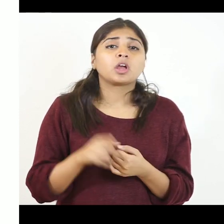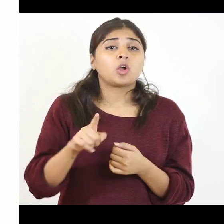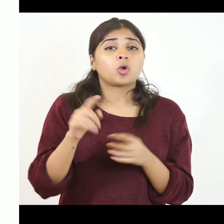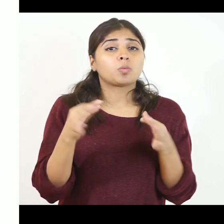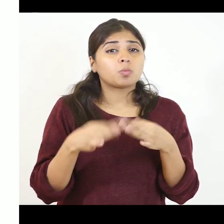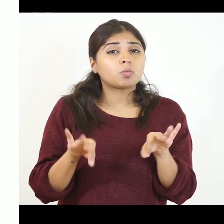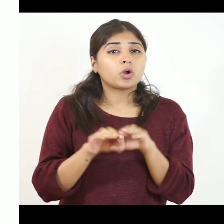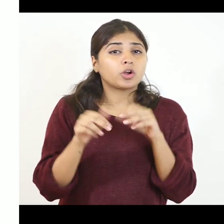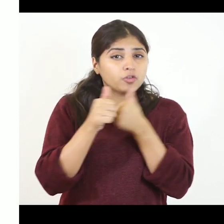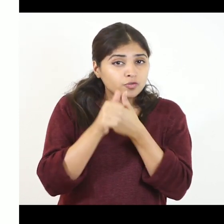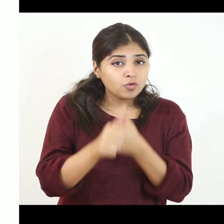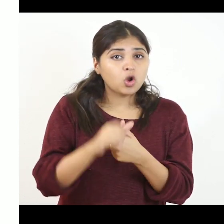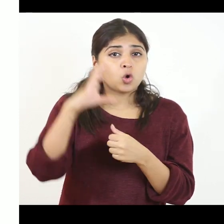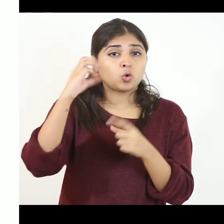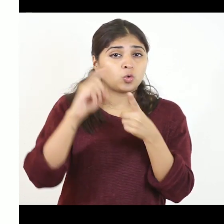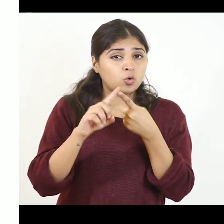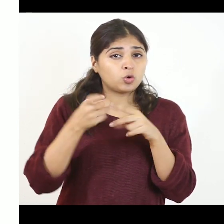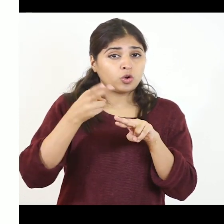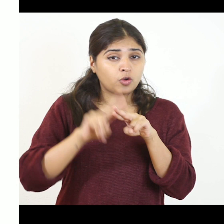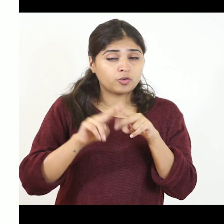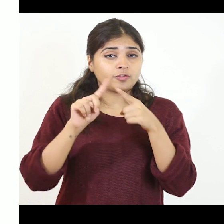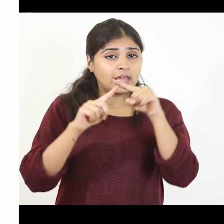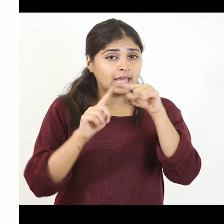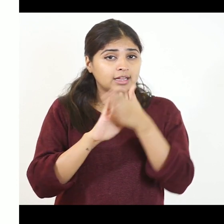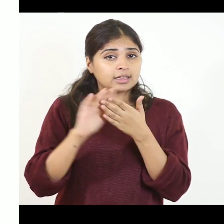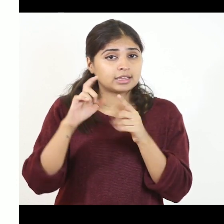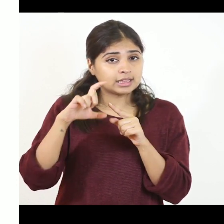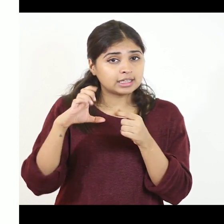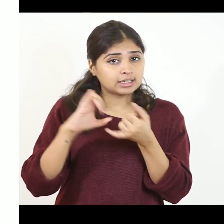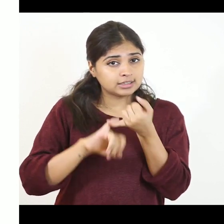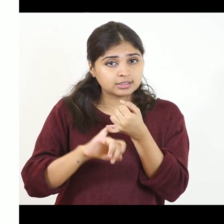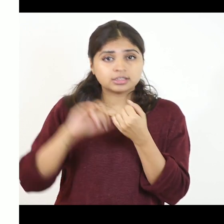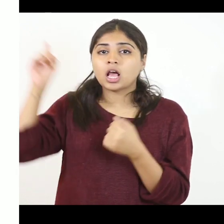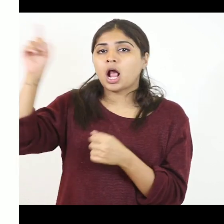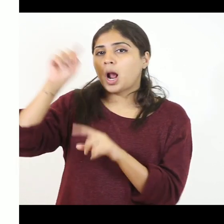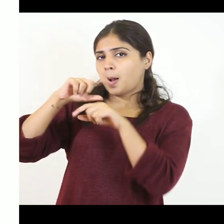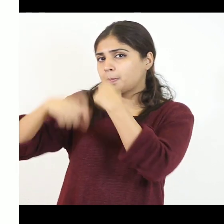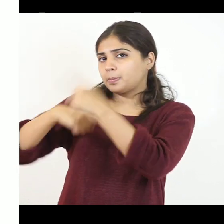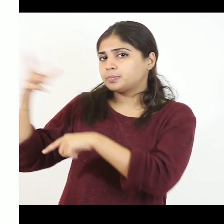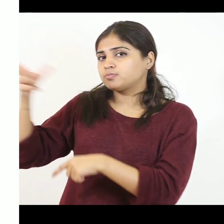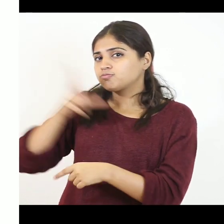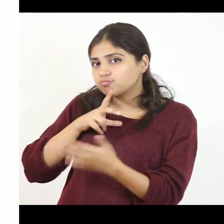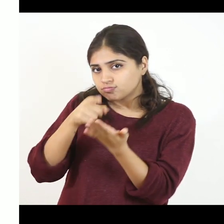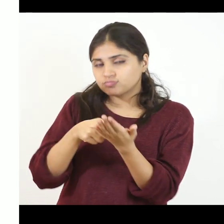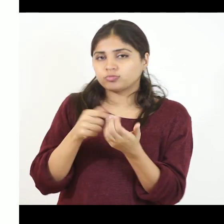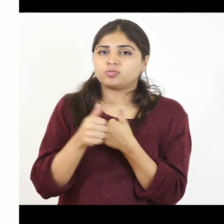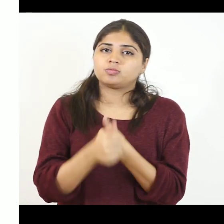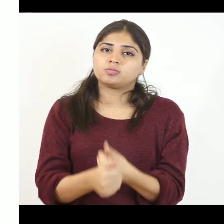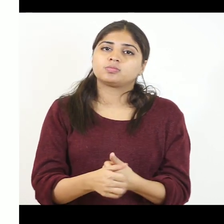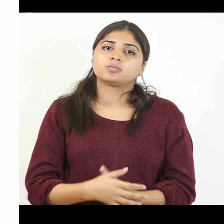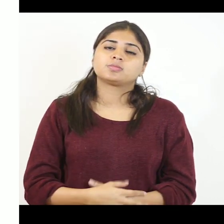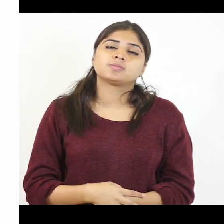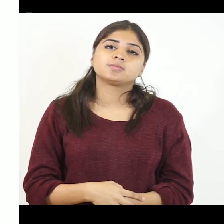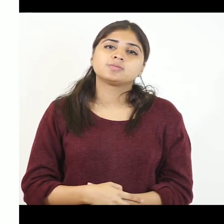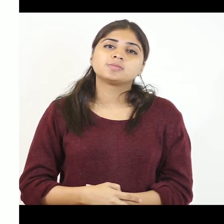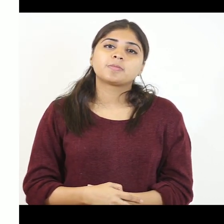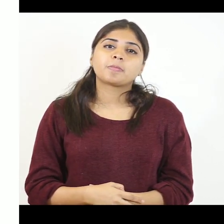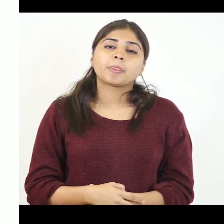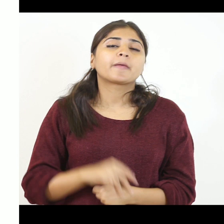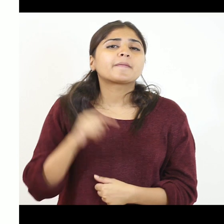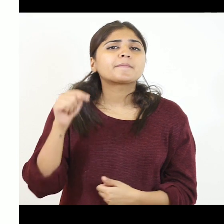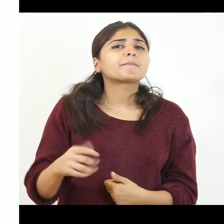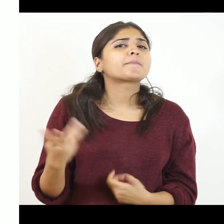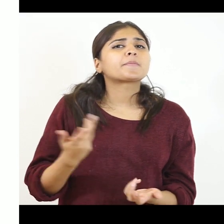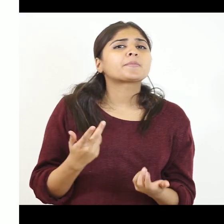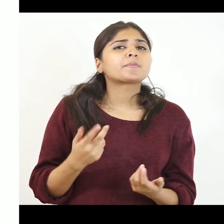of ethics. It's important to follow the code of ethics outlined by your company. These could